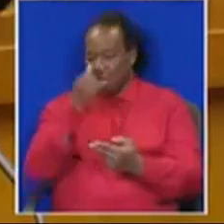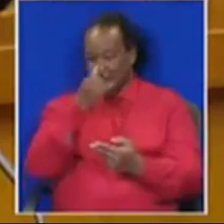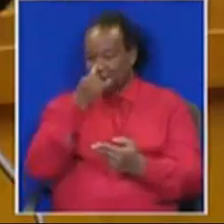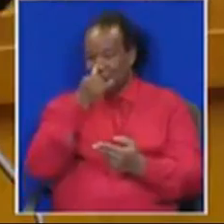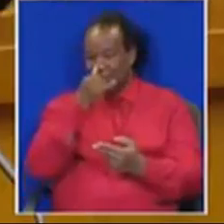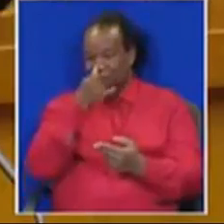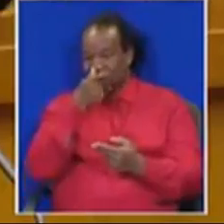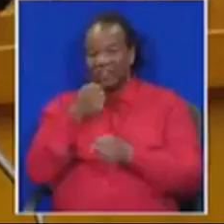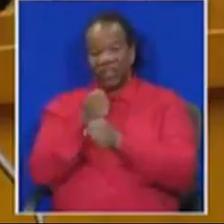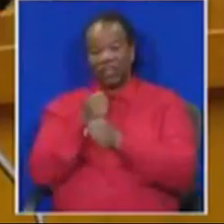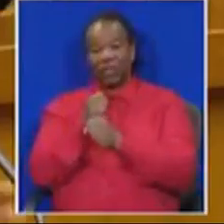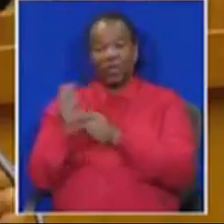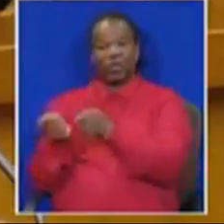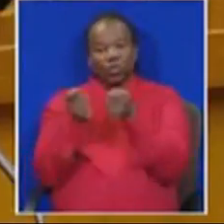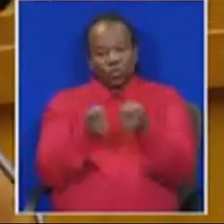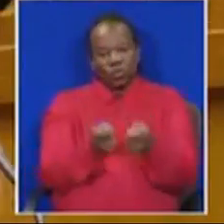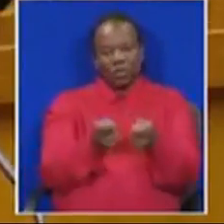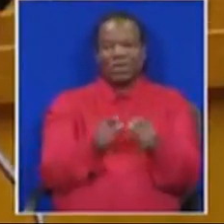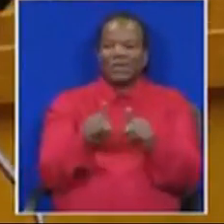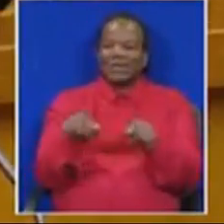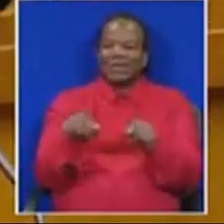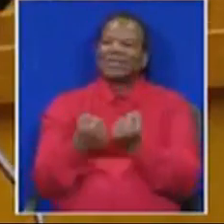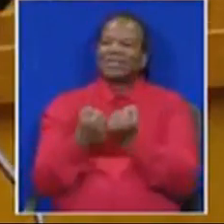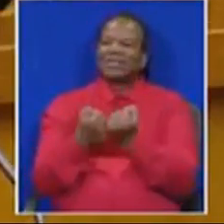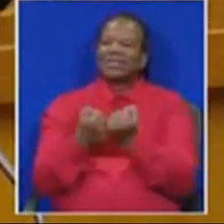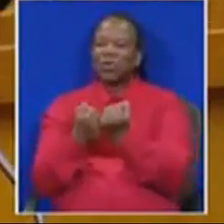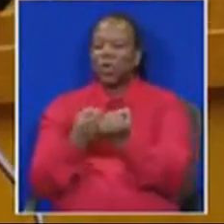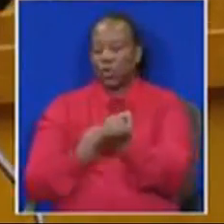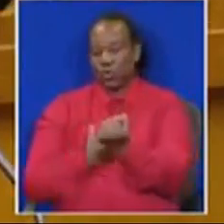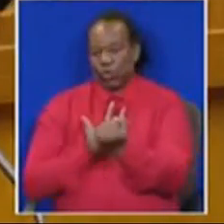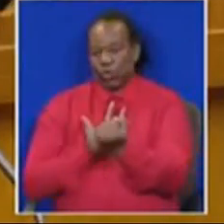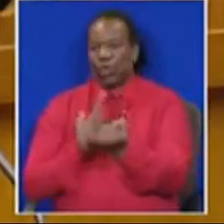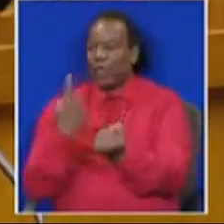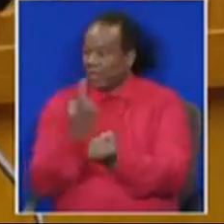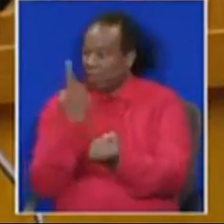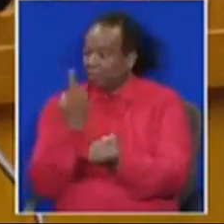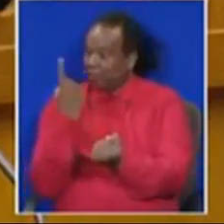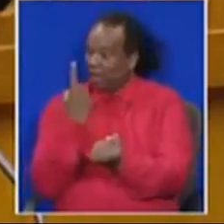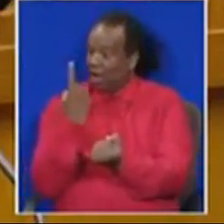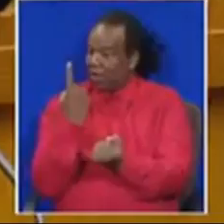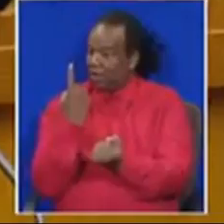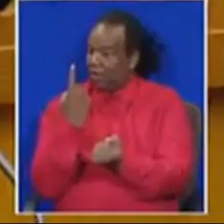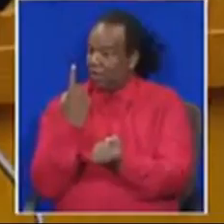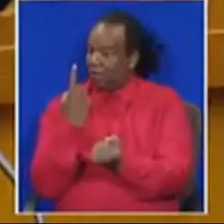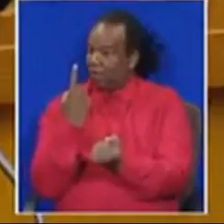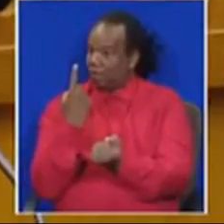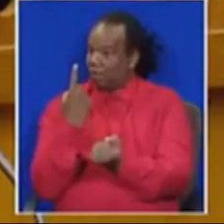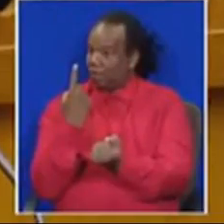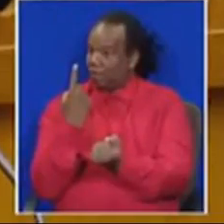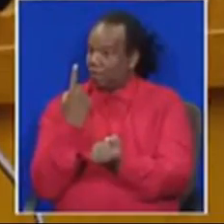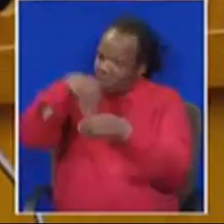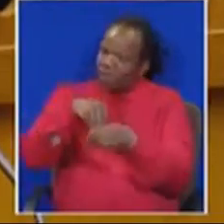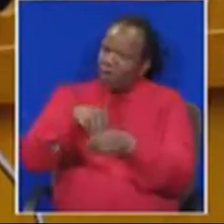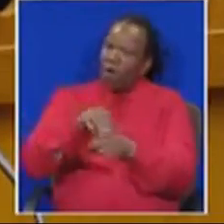support young people to be self-sufficient and become involved themselves in